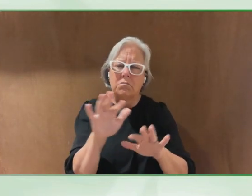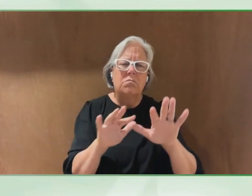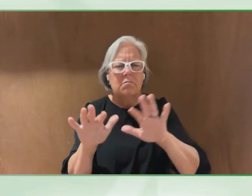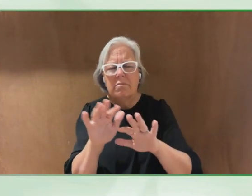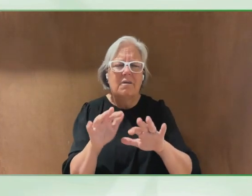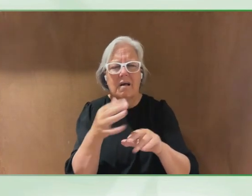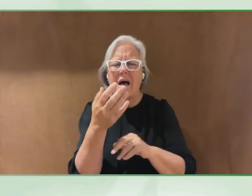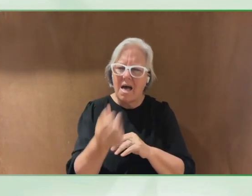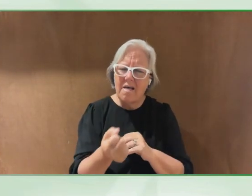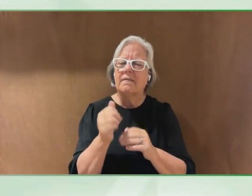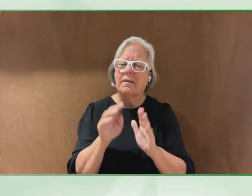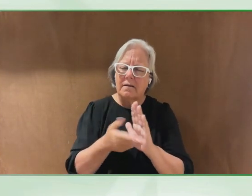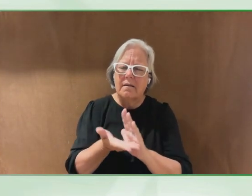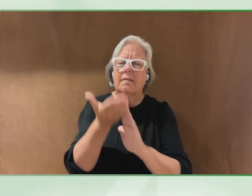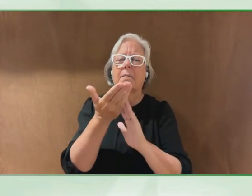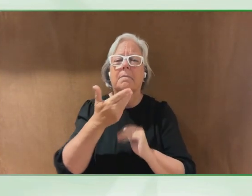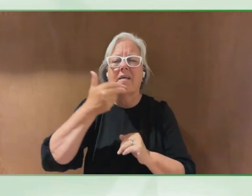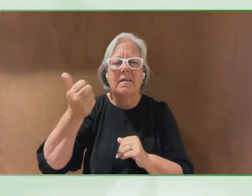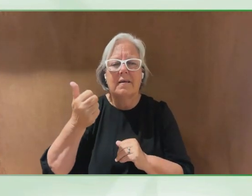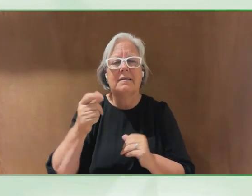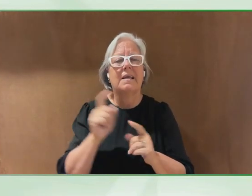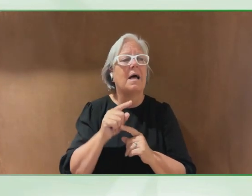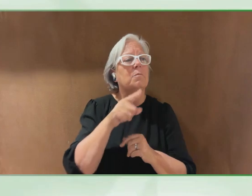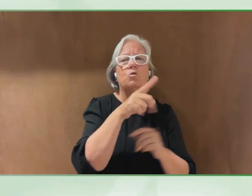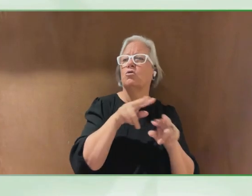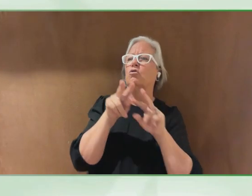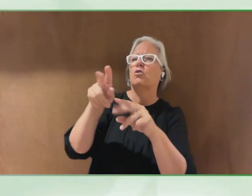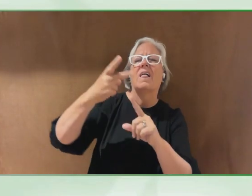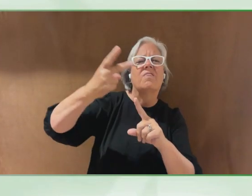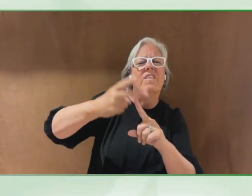people are seen in the media, for instance, and